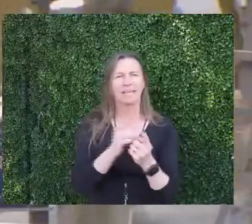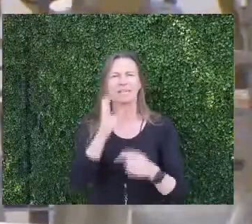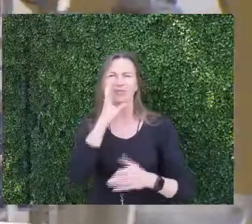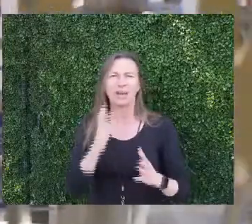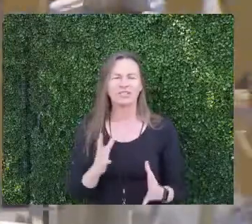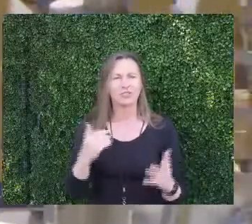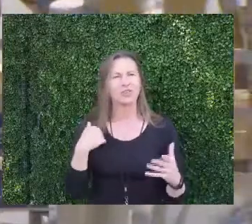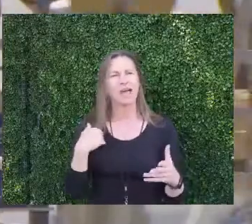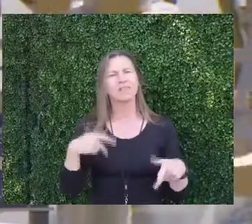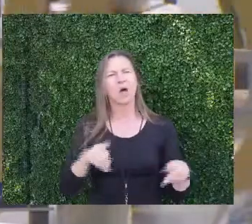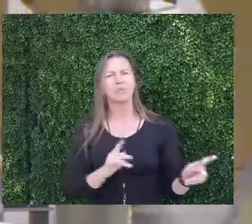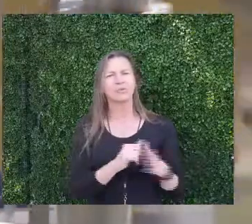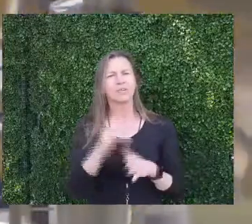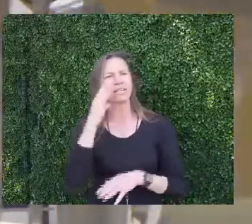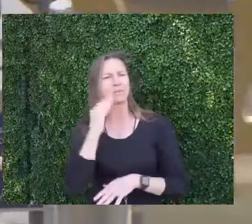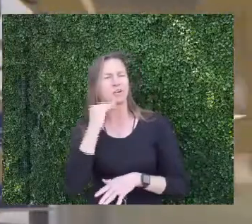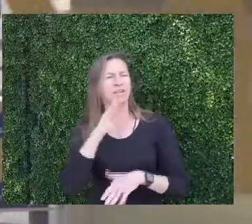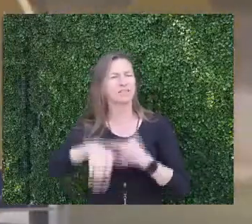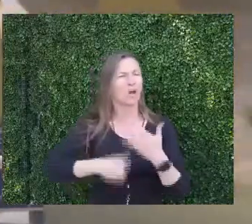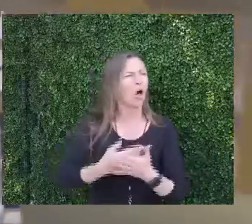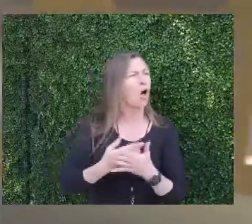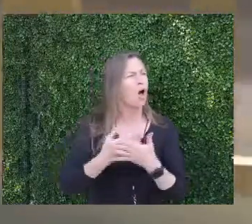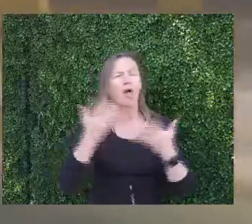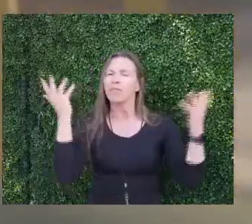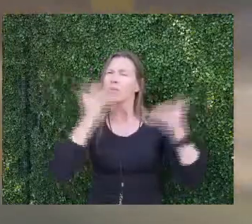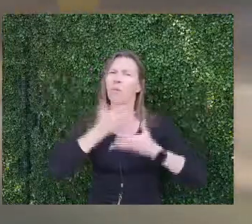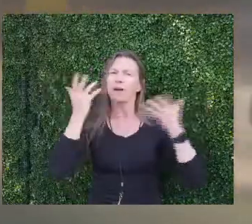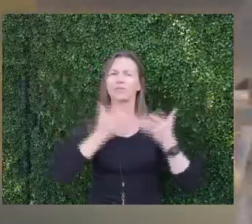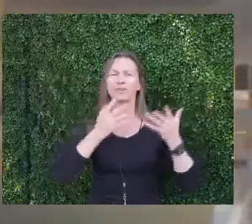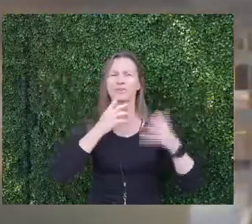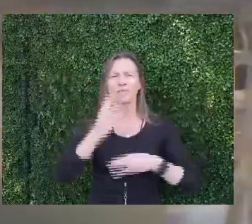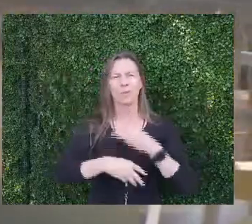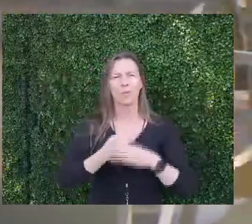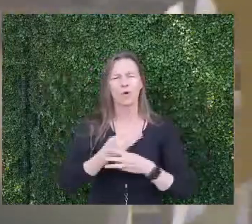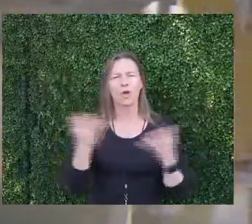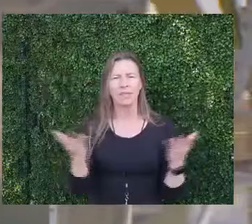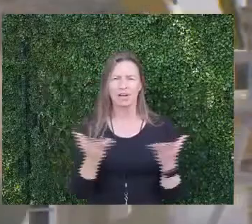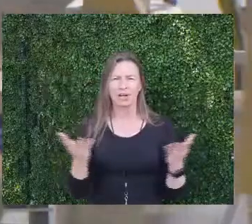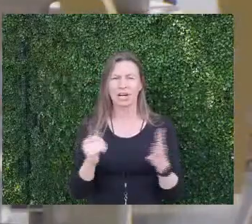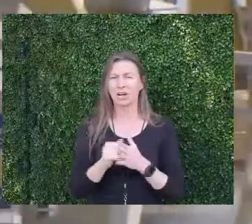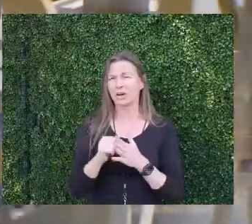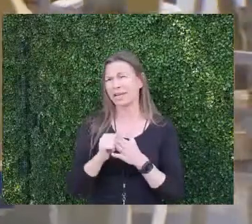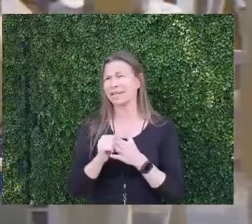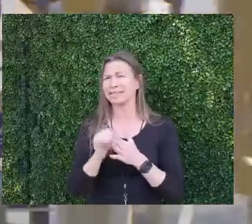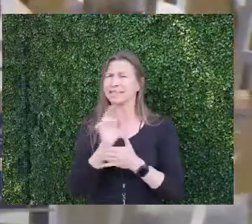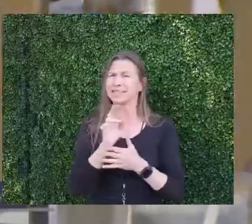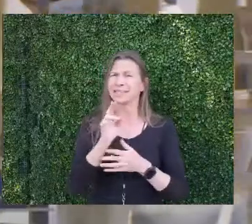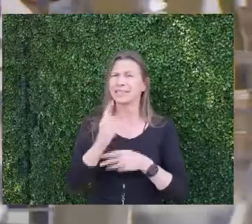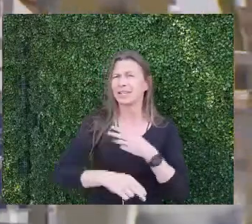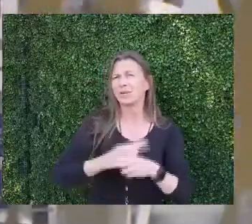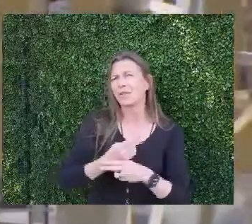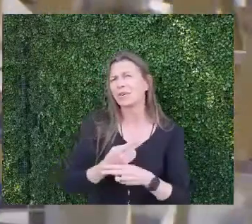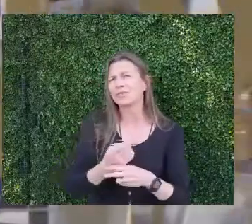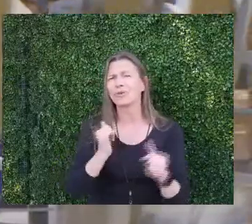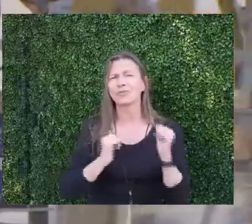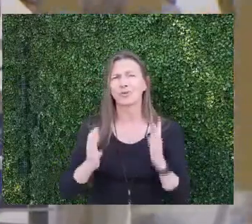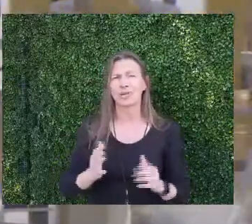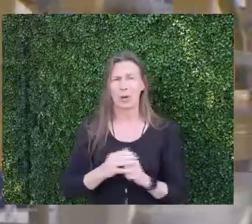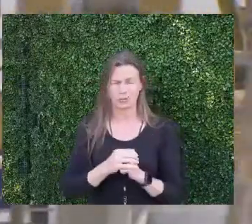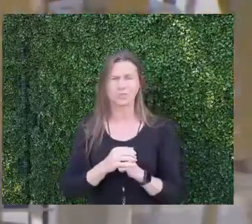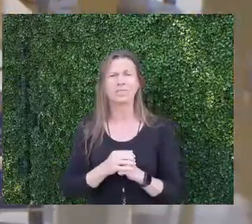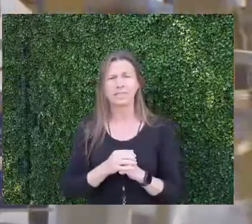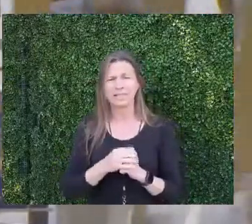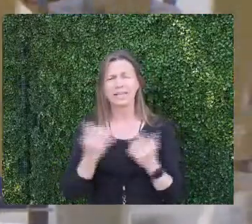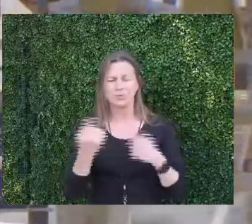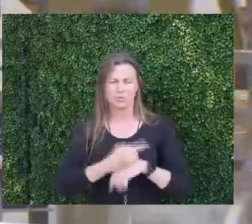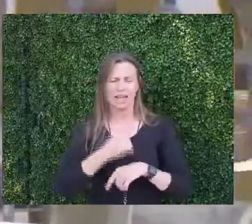experience all the wonders of the world that are here at Universal Studio. Today is a day to celebrate the incredible journey